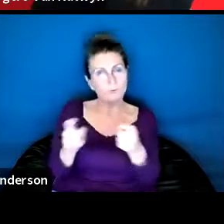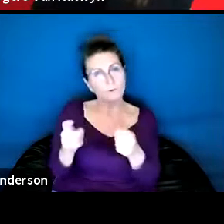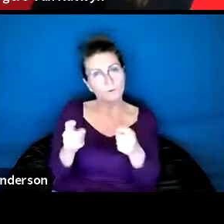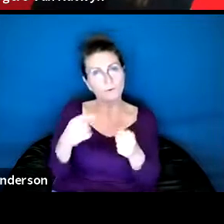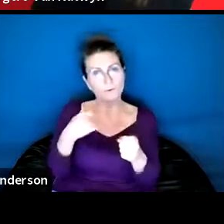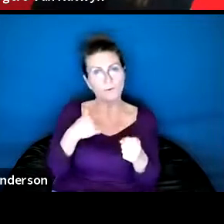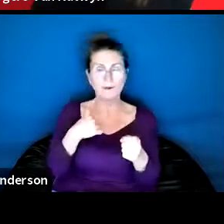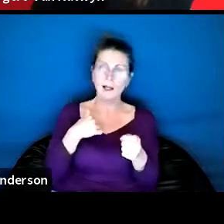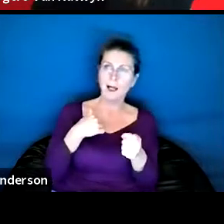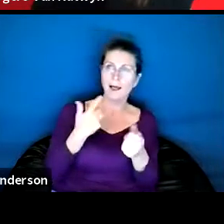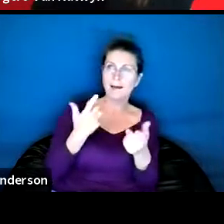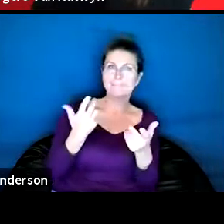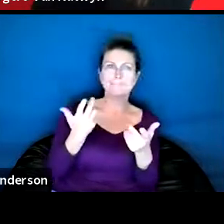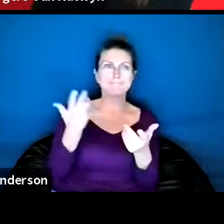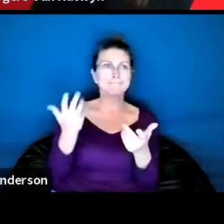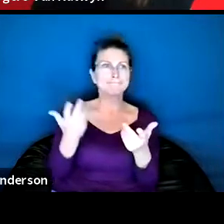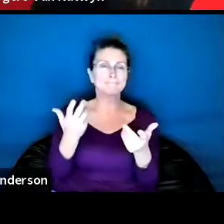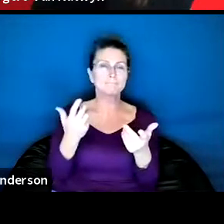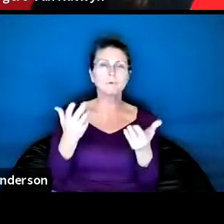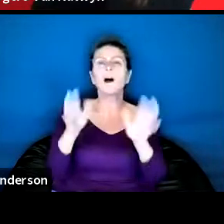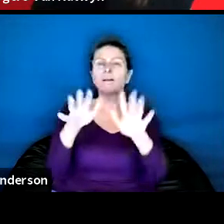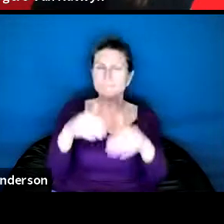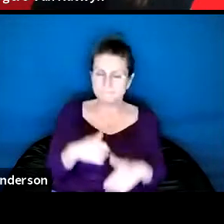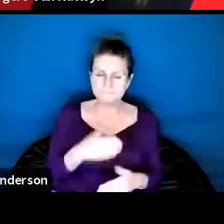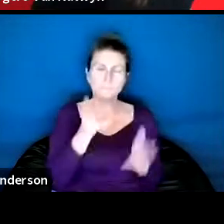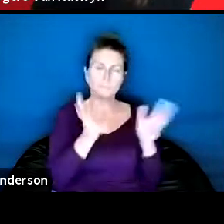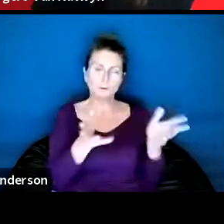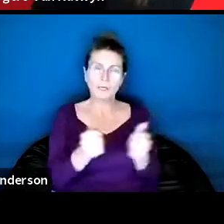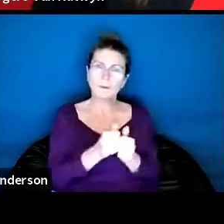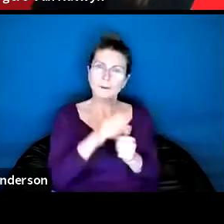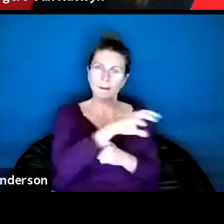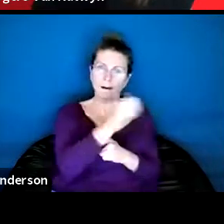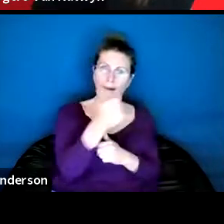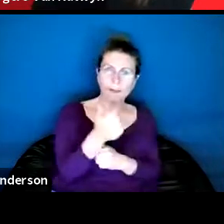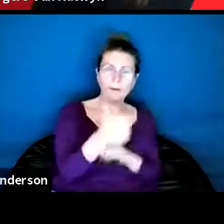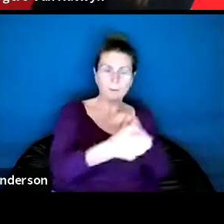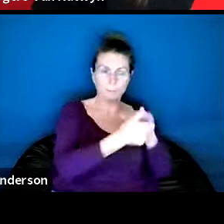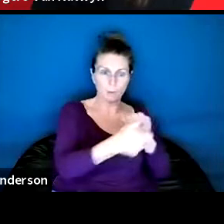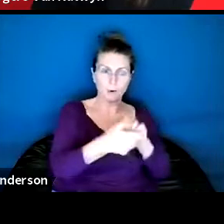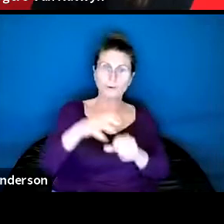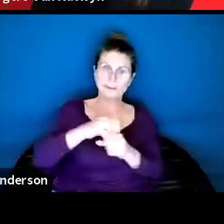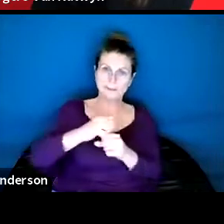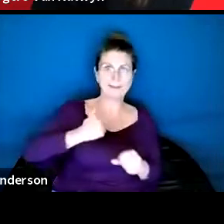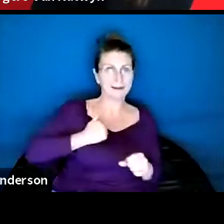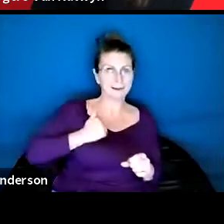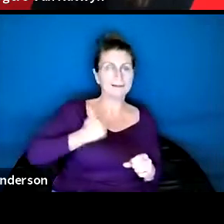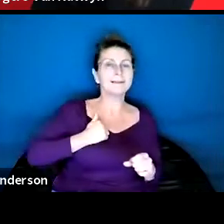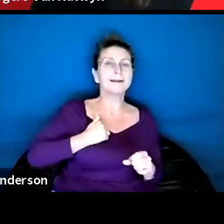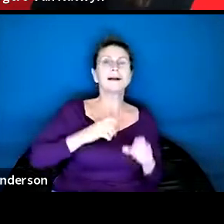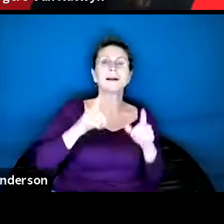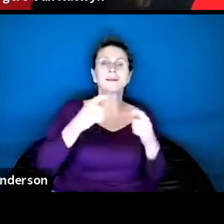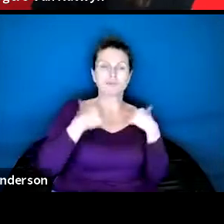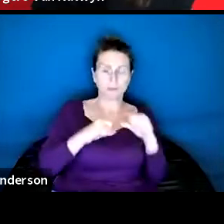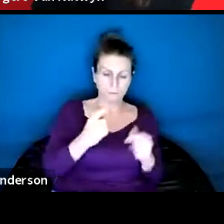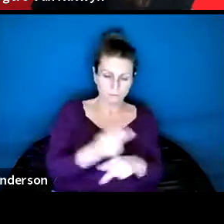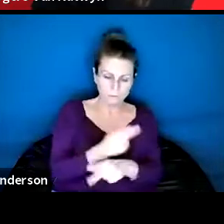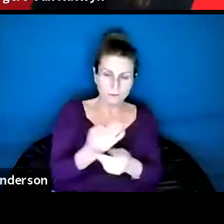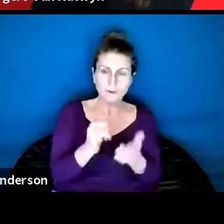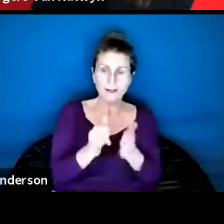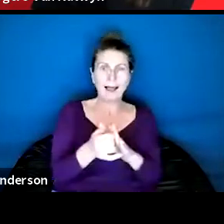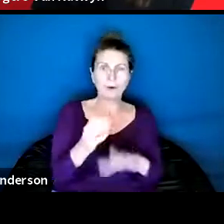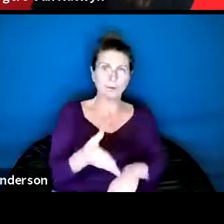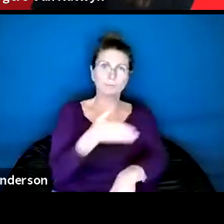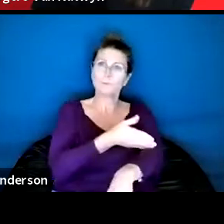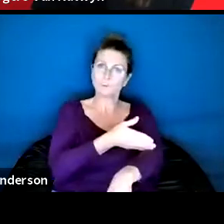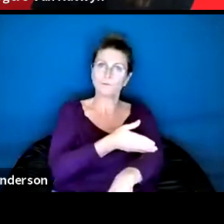of speaking with domestic partners about wastewater surveillance. And I know that's an area, for example, not just applicable